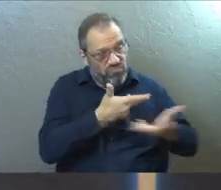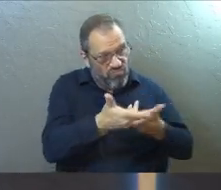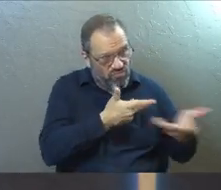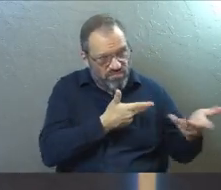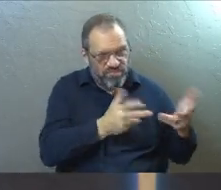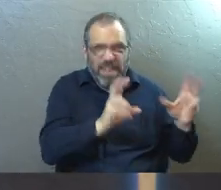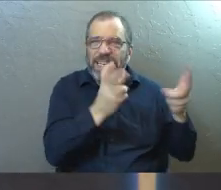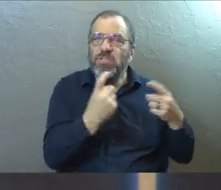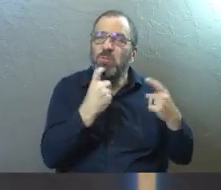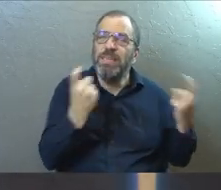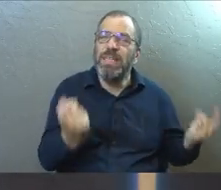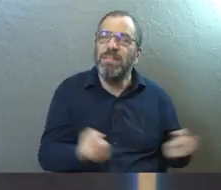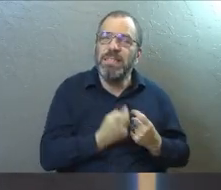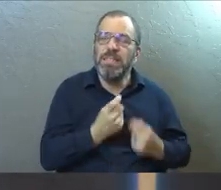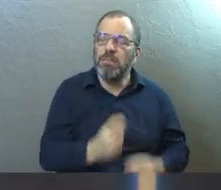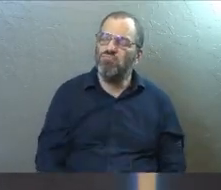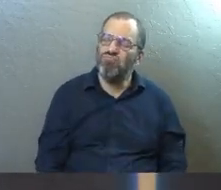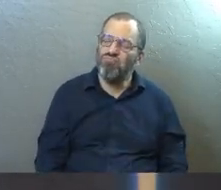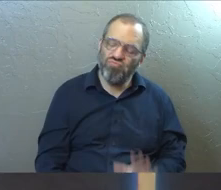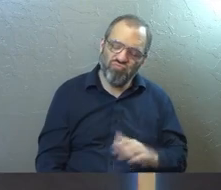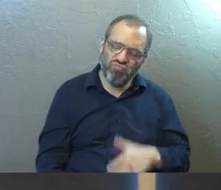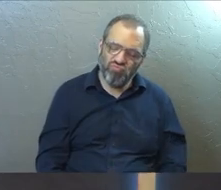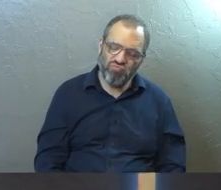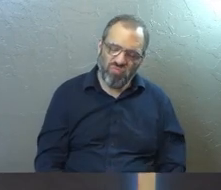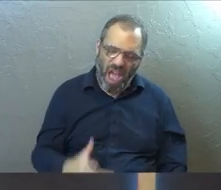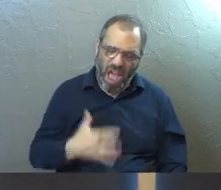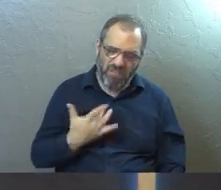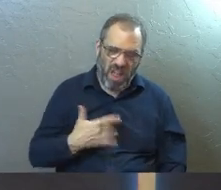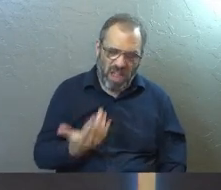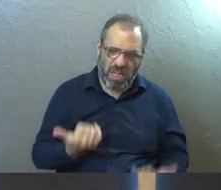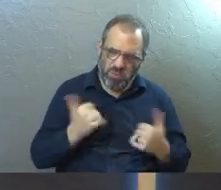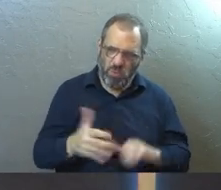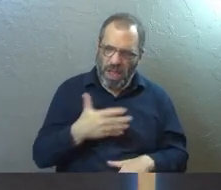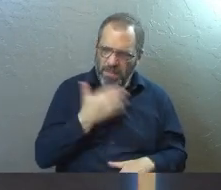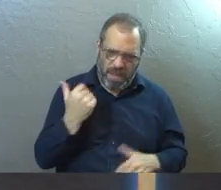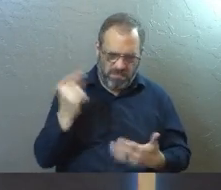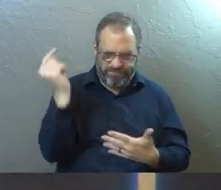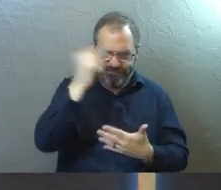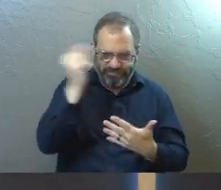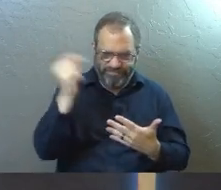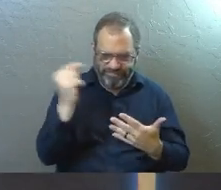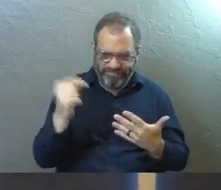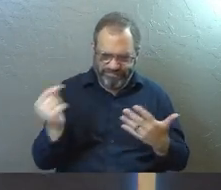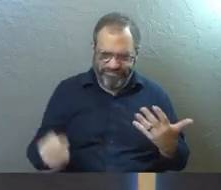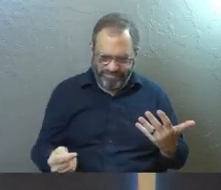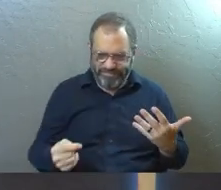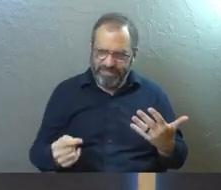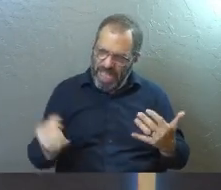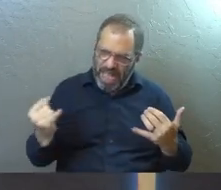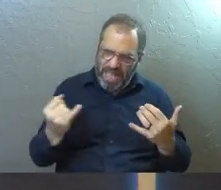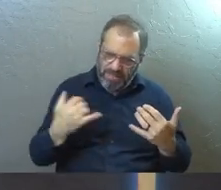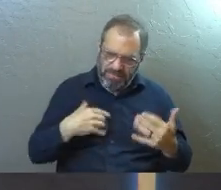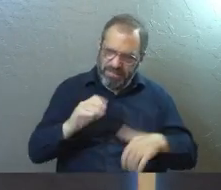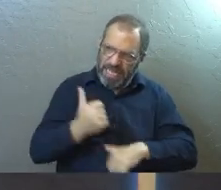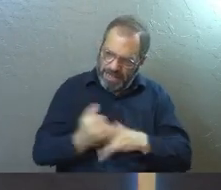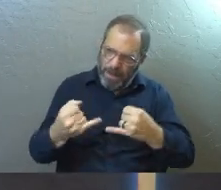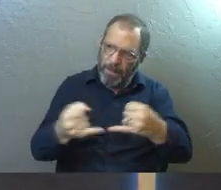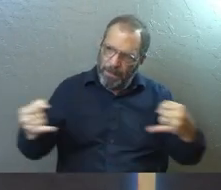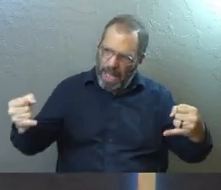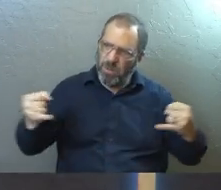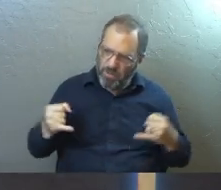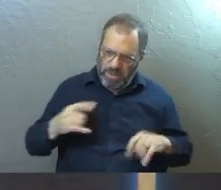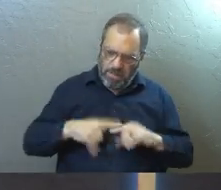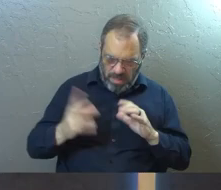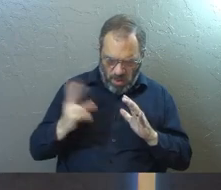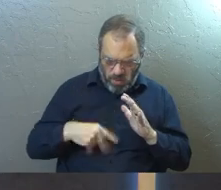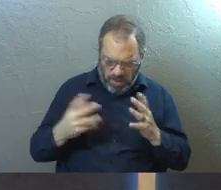talking about some issues of sin, and he goes, you know, man, like, I feel like I'm trying to do better with these things, and I'm putting up some boundaries to help myself, but like, he